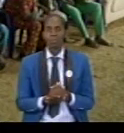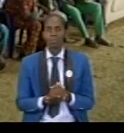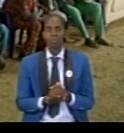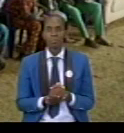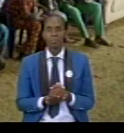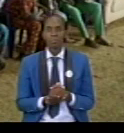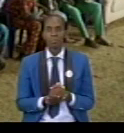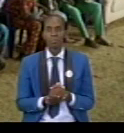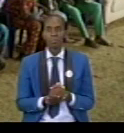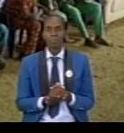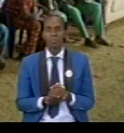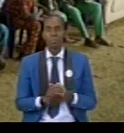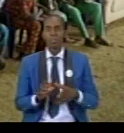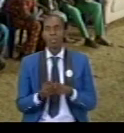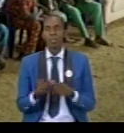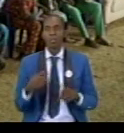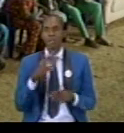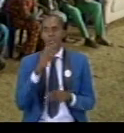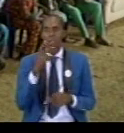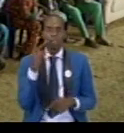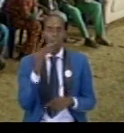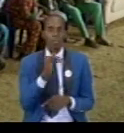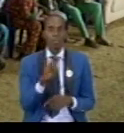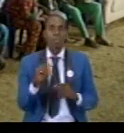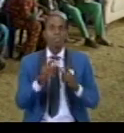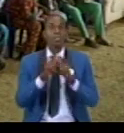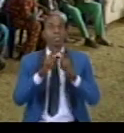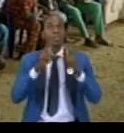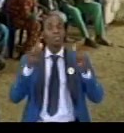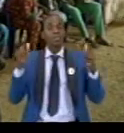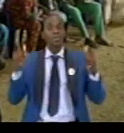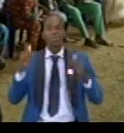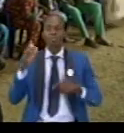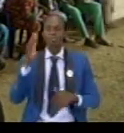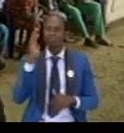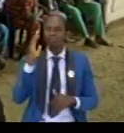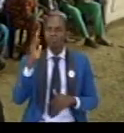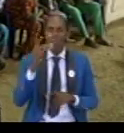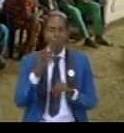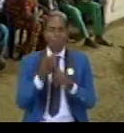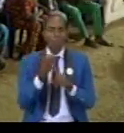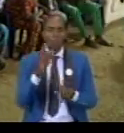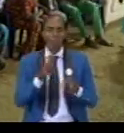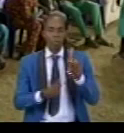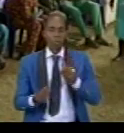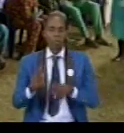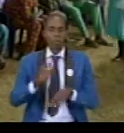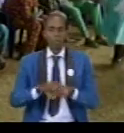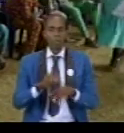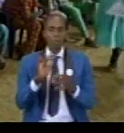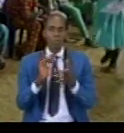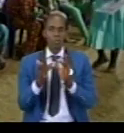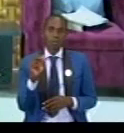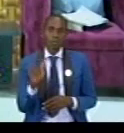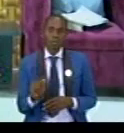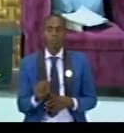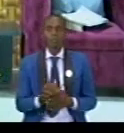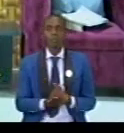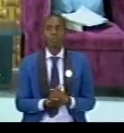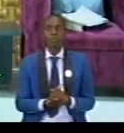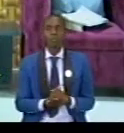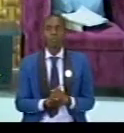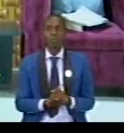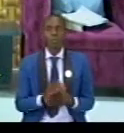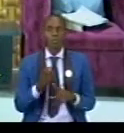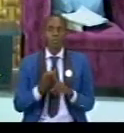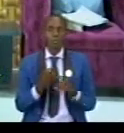As we're seeing great testimonies from people online. We begin with the testimony where